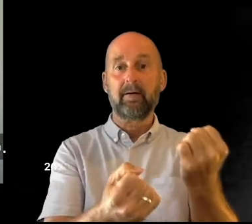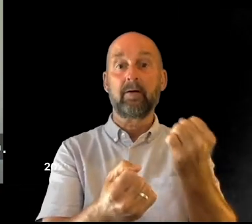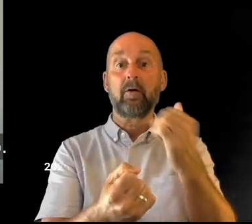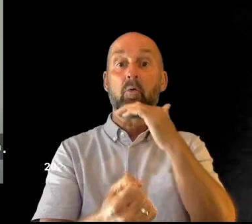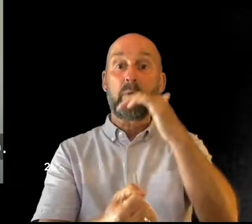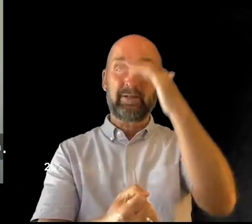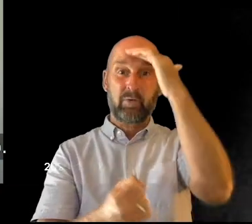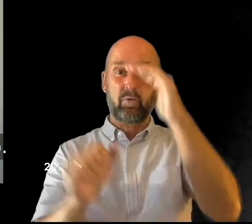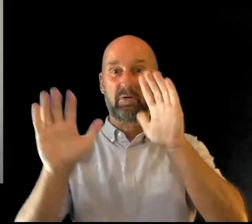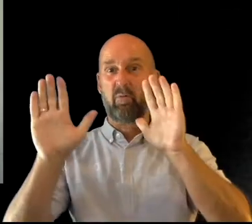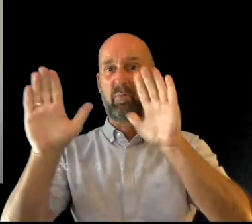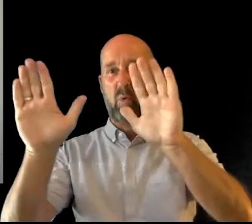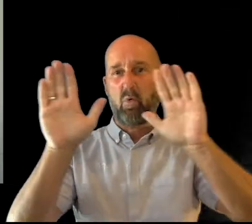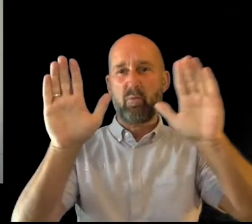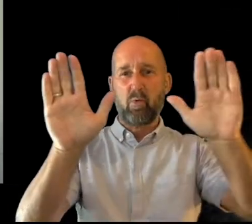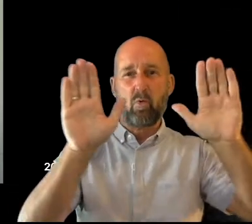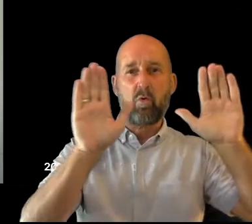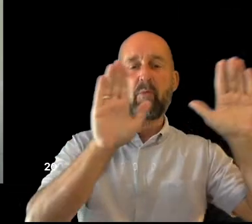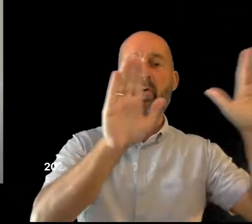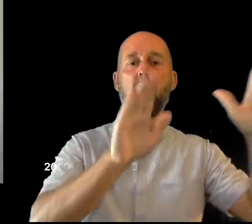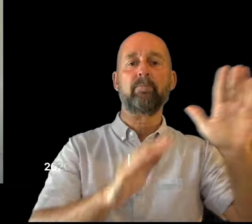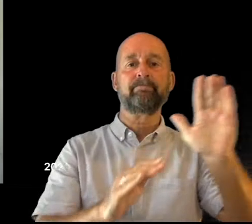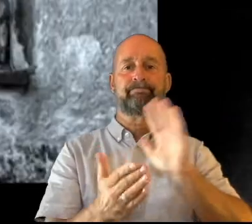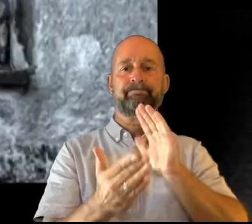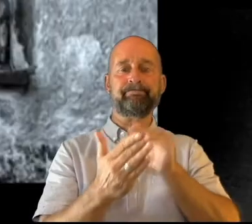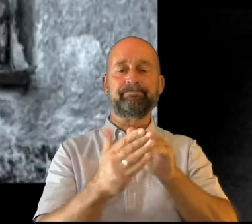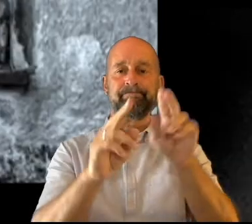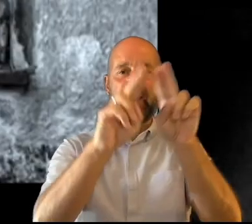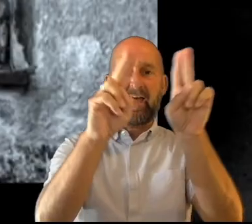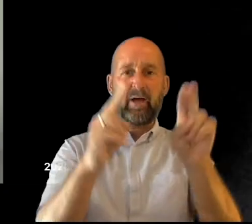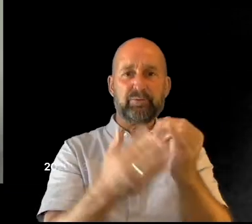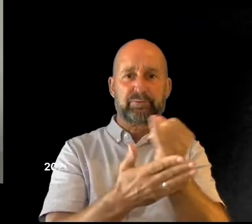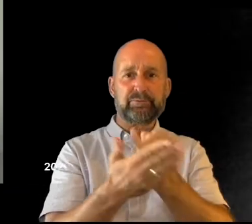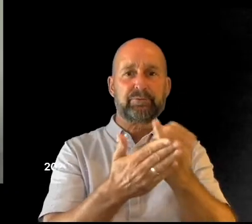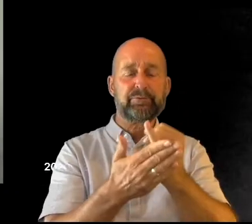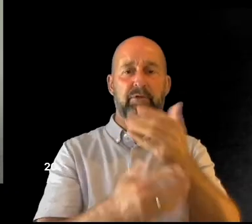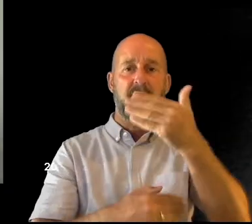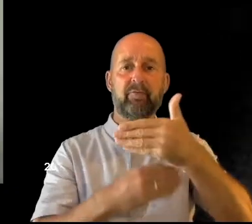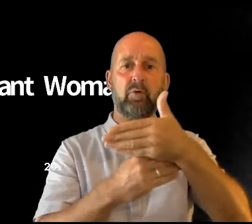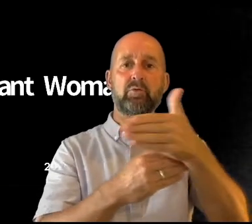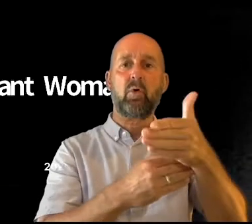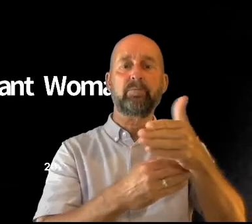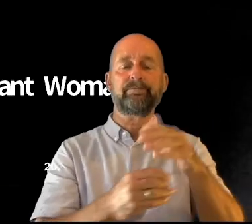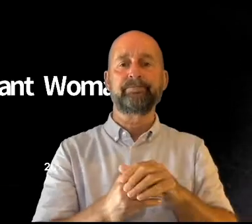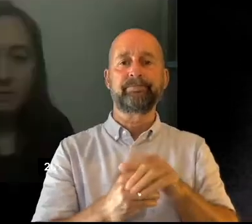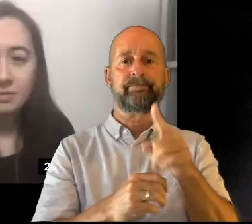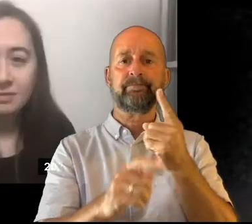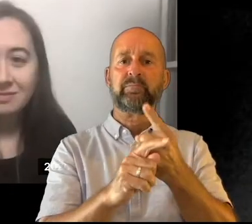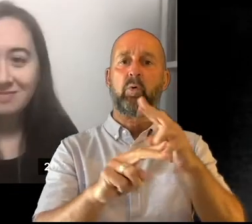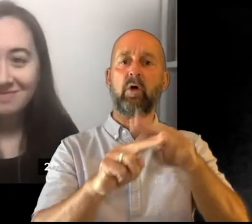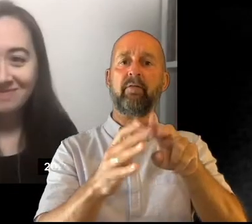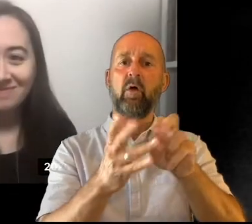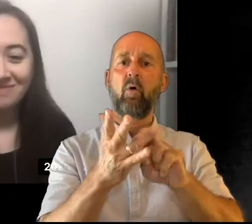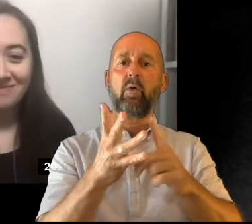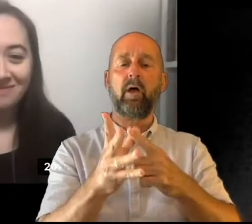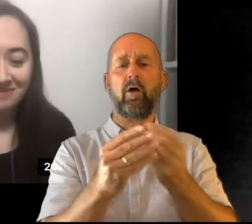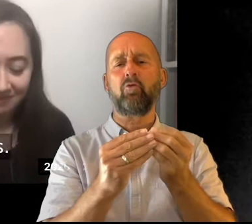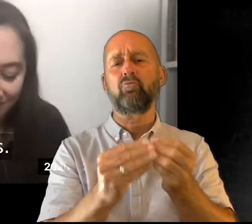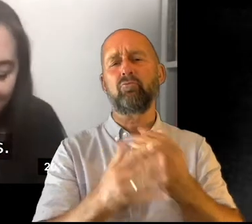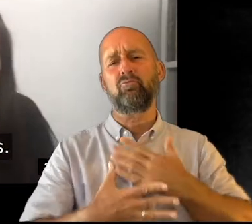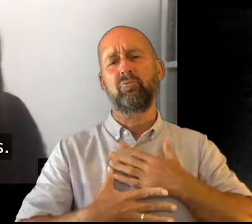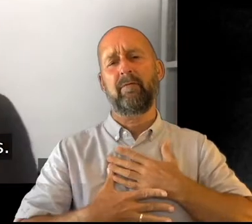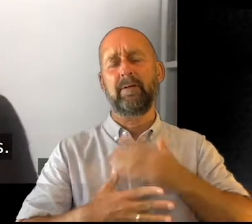been boarded up. She reaches the front door of a dilapidated house, talks to its occupant Fiona, a grateful disabled mother